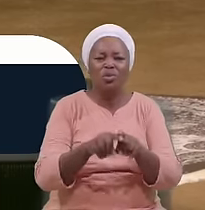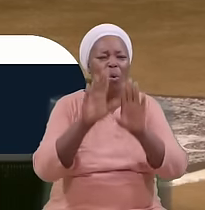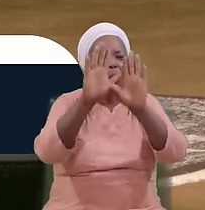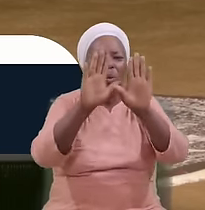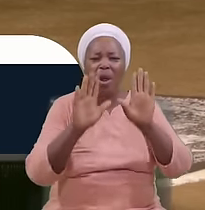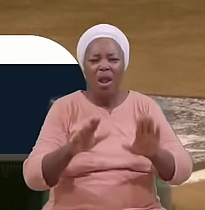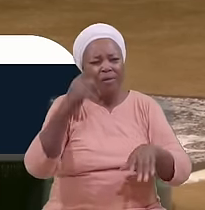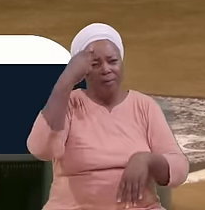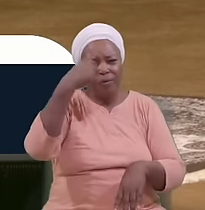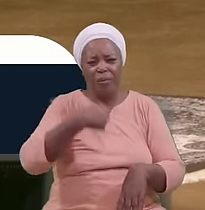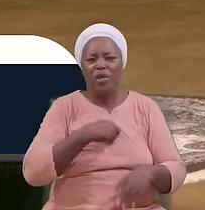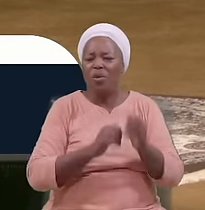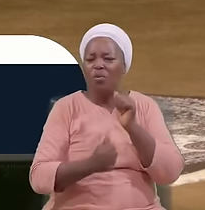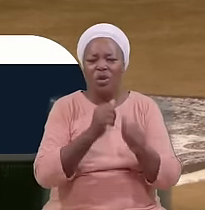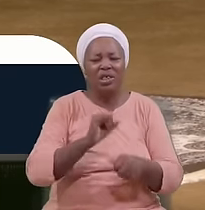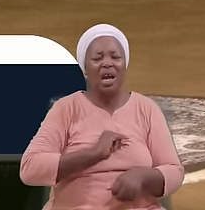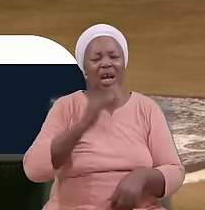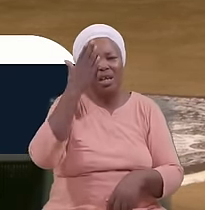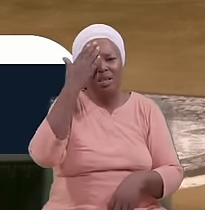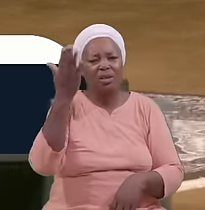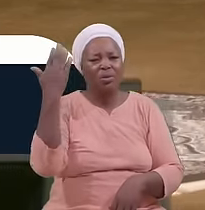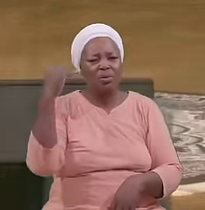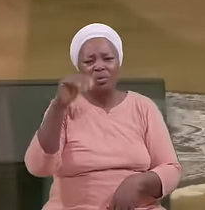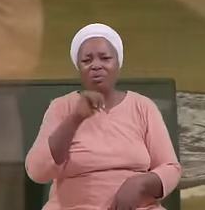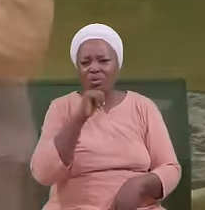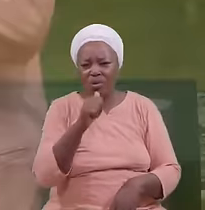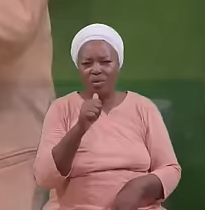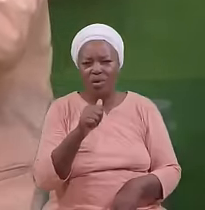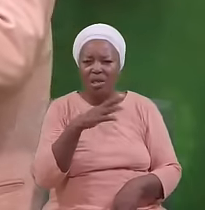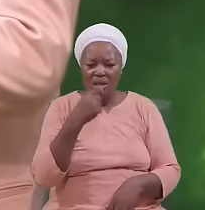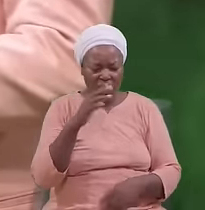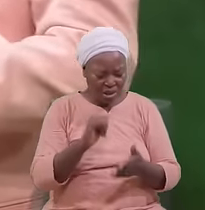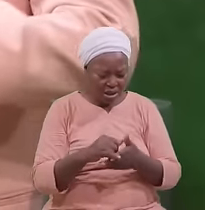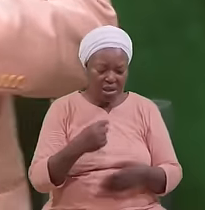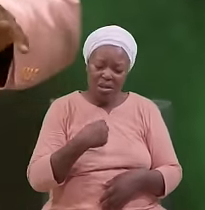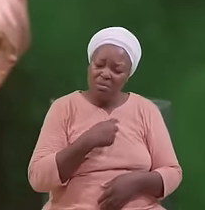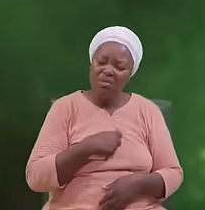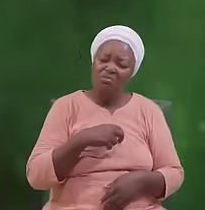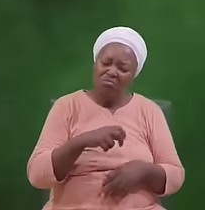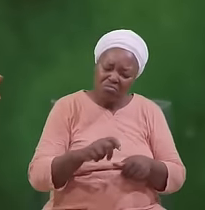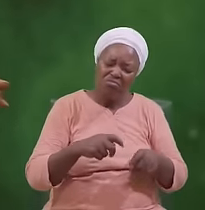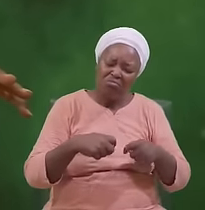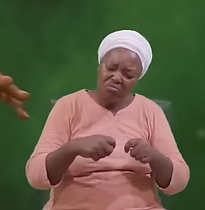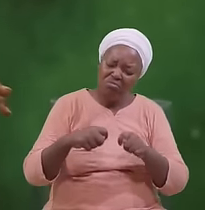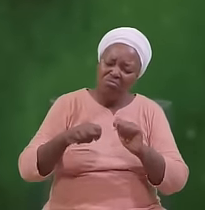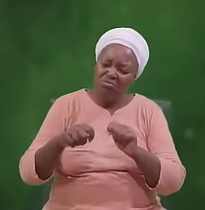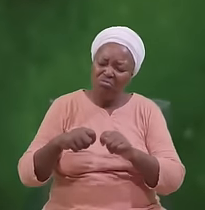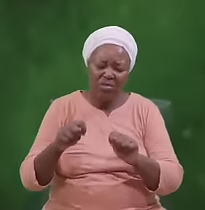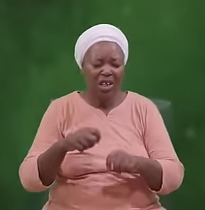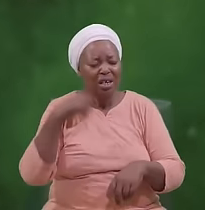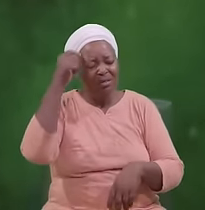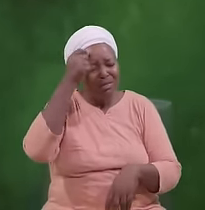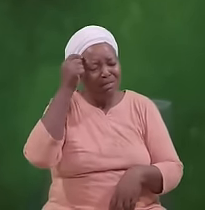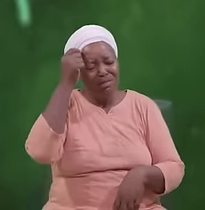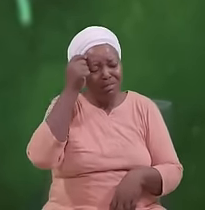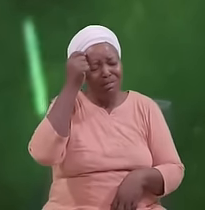which I knew not. He said, I've been wondering and wondering and wondering. I've been thinking and thinking and thinking. I've